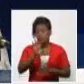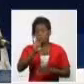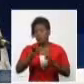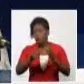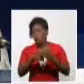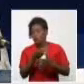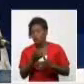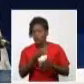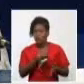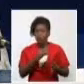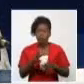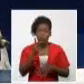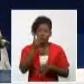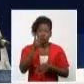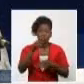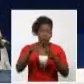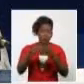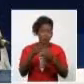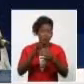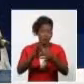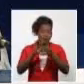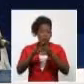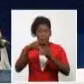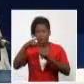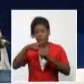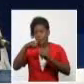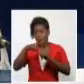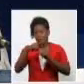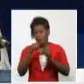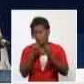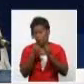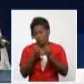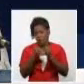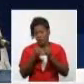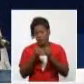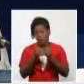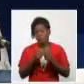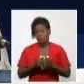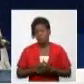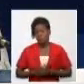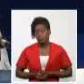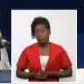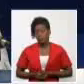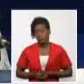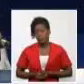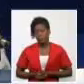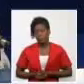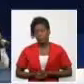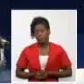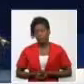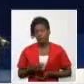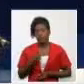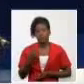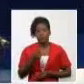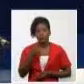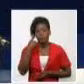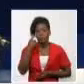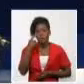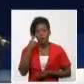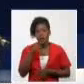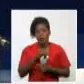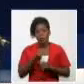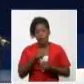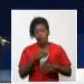And we're also very sorry, and we give our condolences for the death yesterday of a 92-year-old